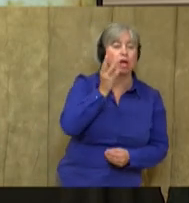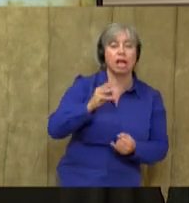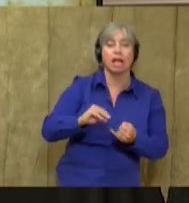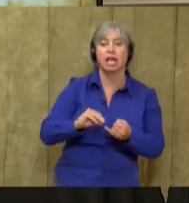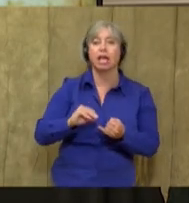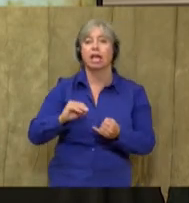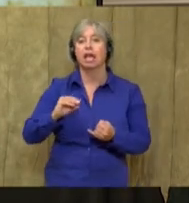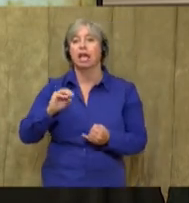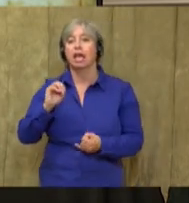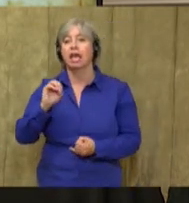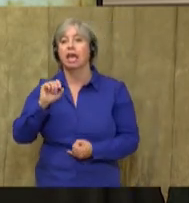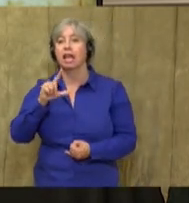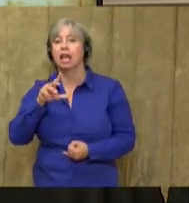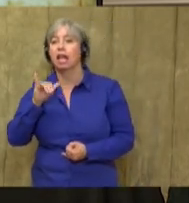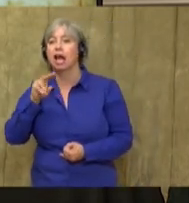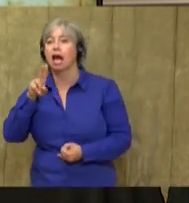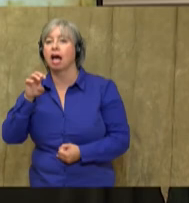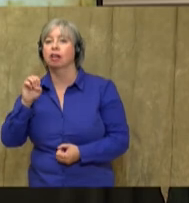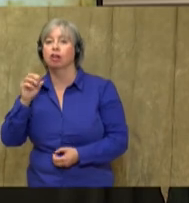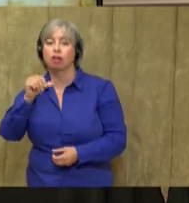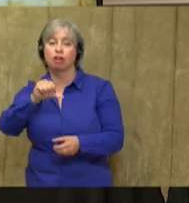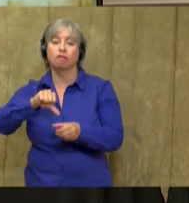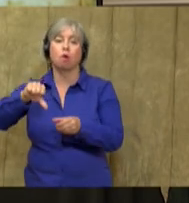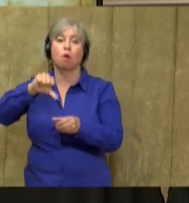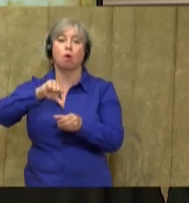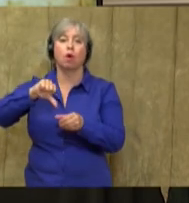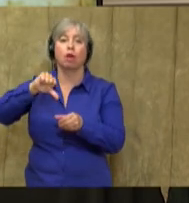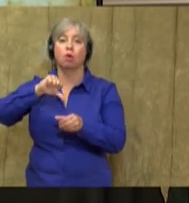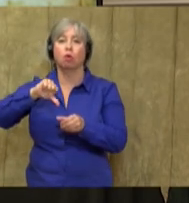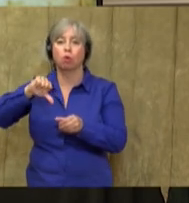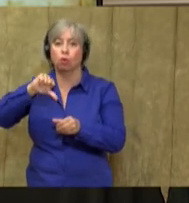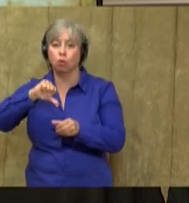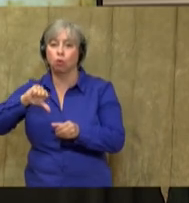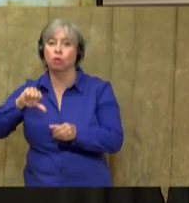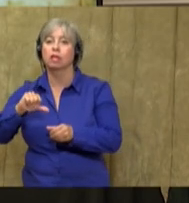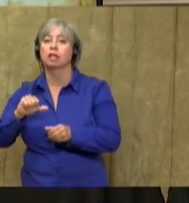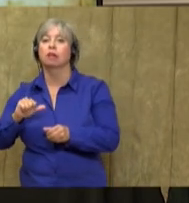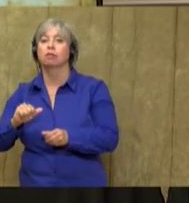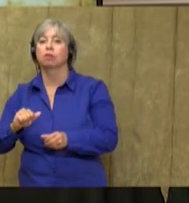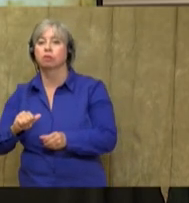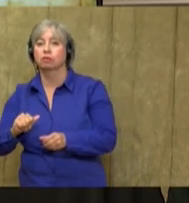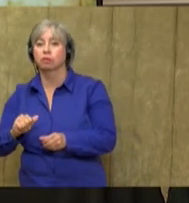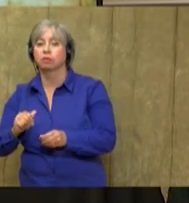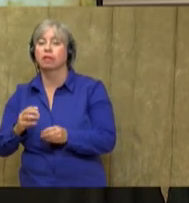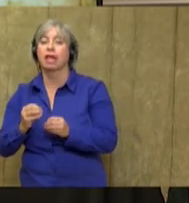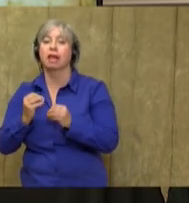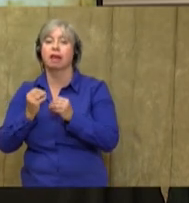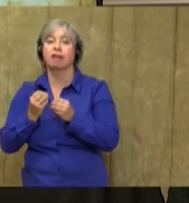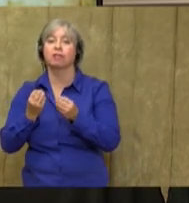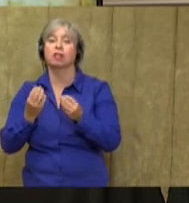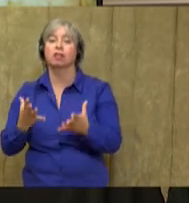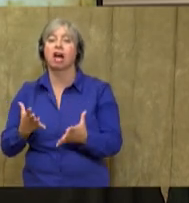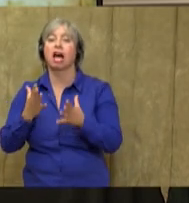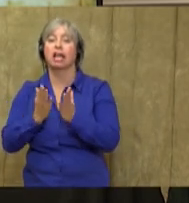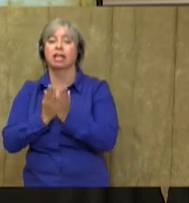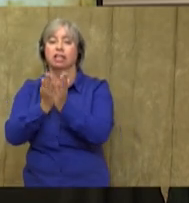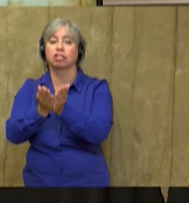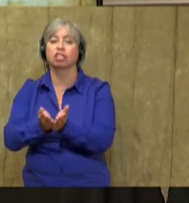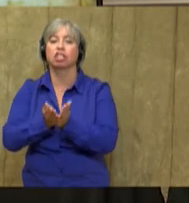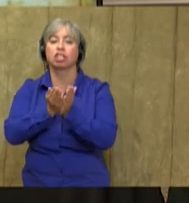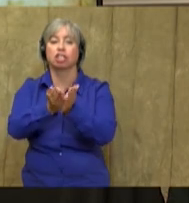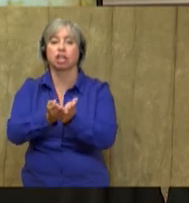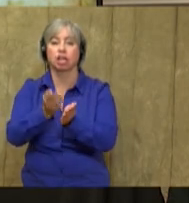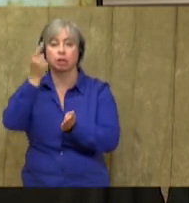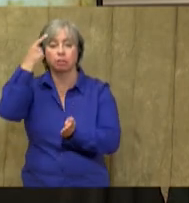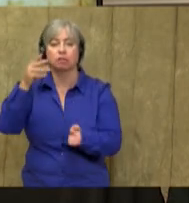They're going to have, you know, a great place where they are on the water, and they're going to have lots of ships that they can send out to trade these